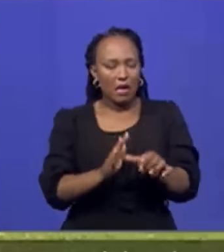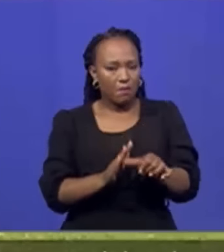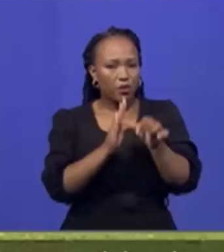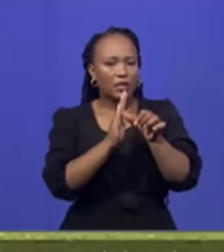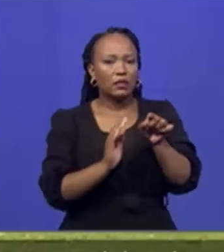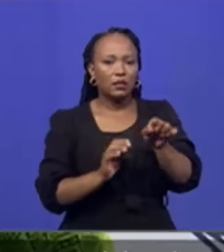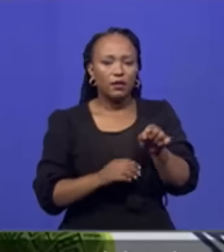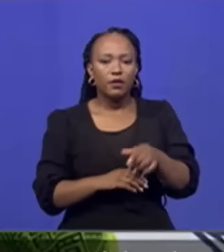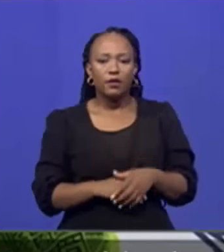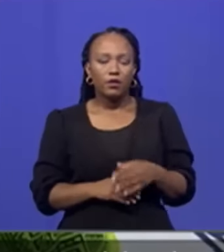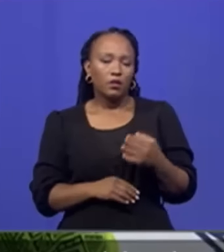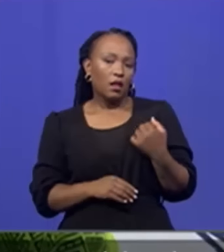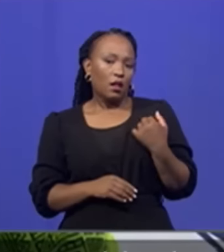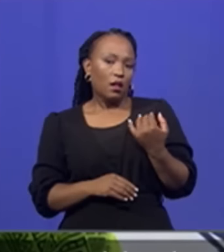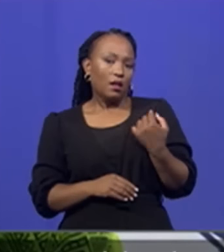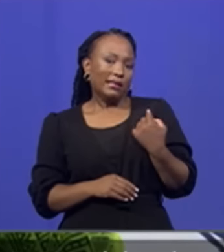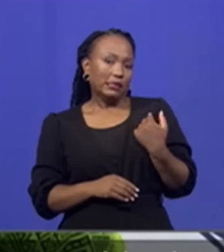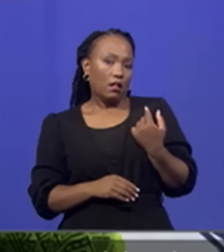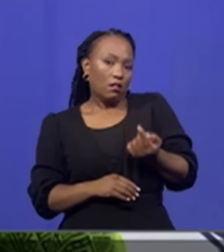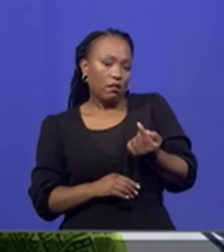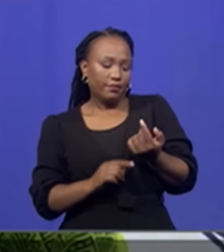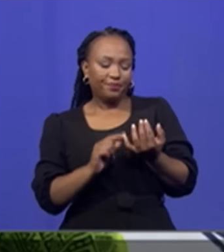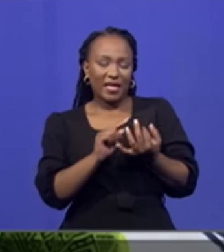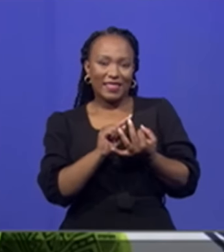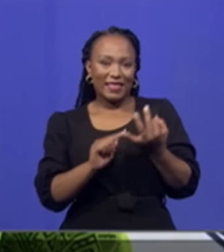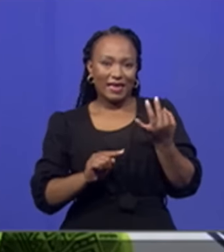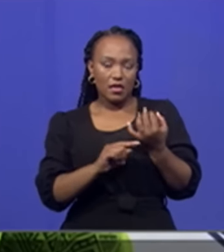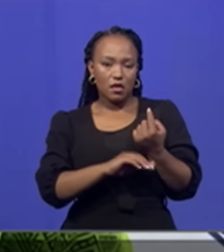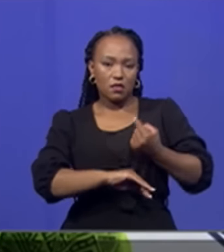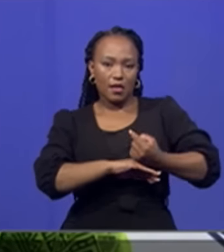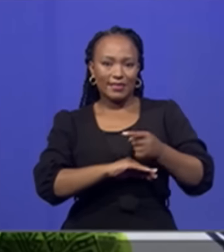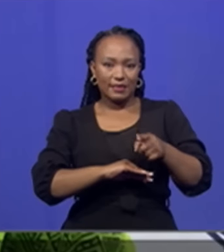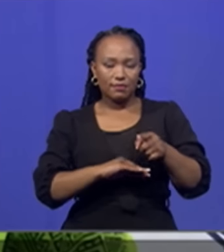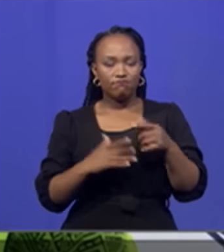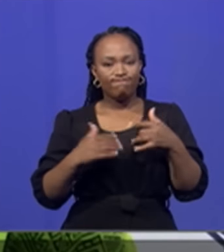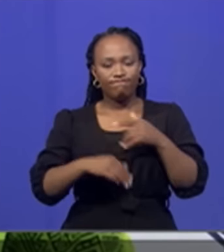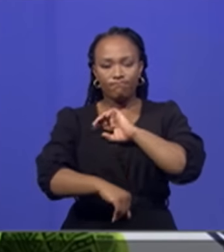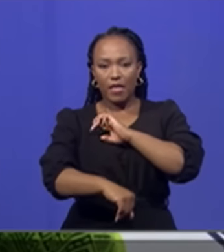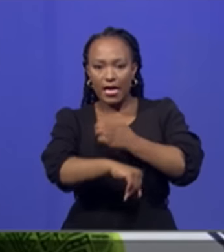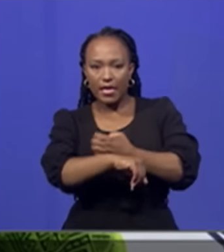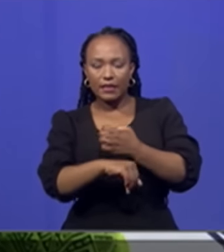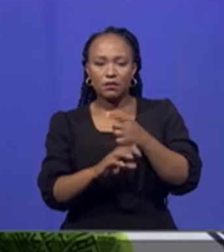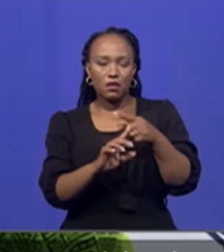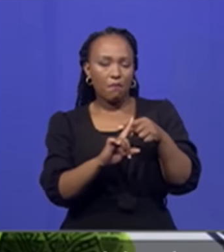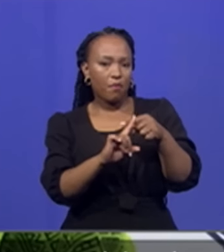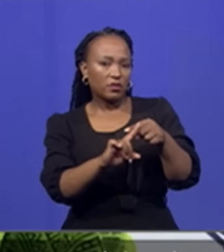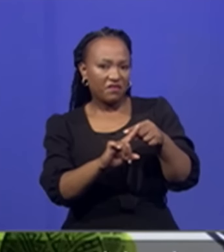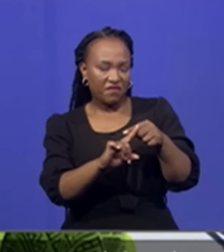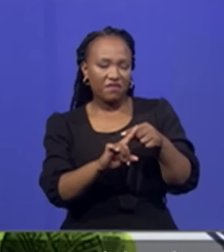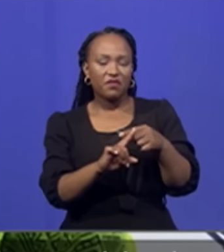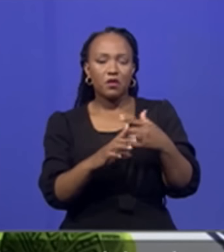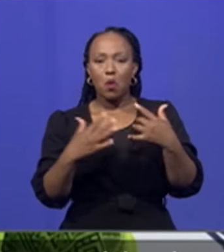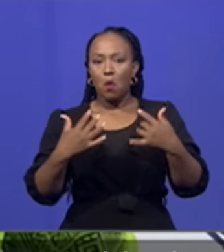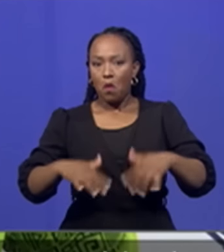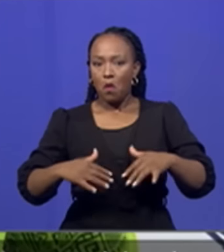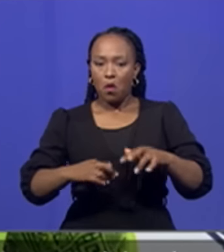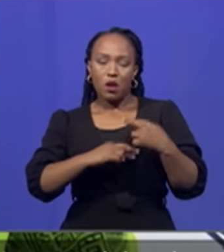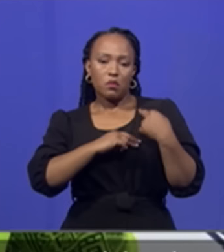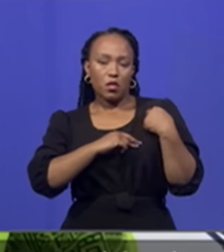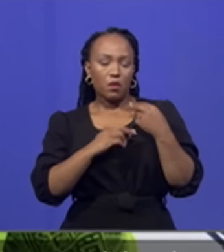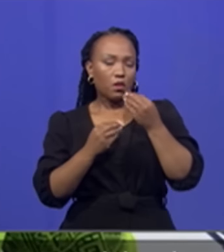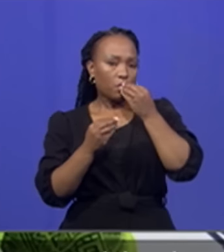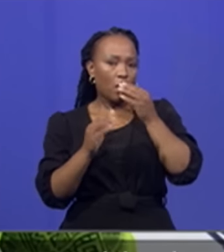last 3 days or 4 days, that's the energy is very positive and the response of the player is just amazing.